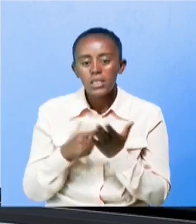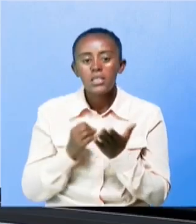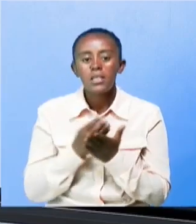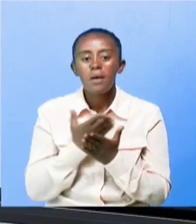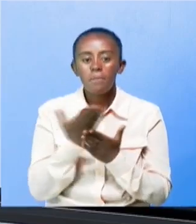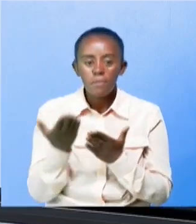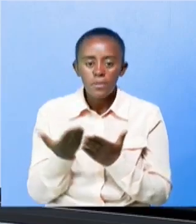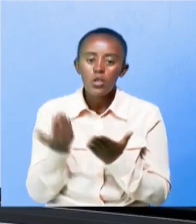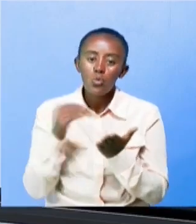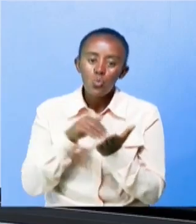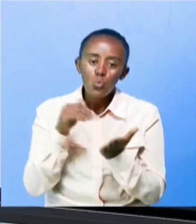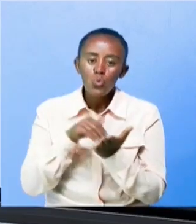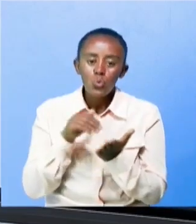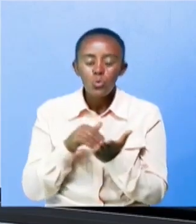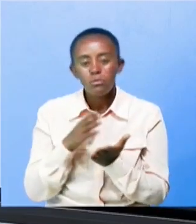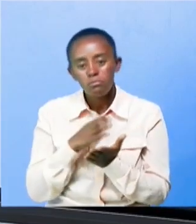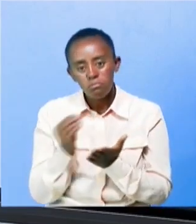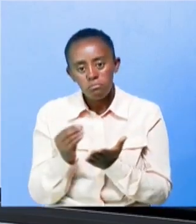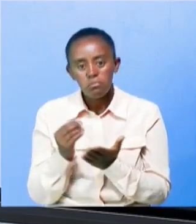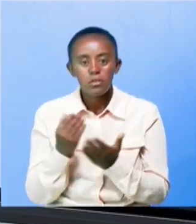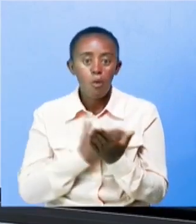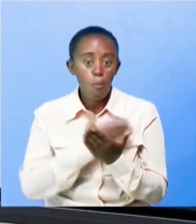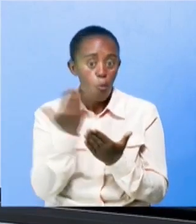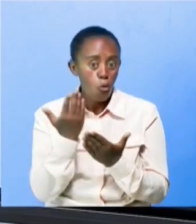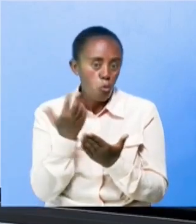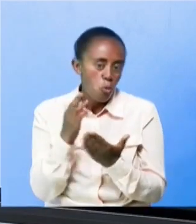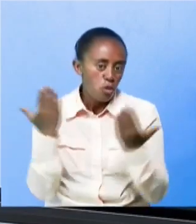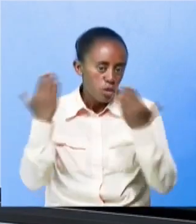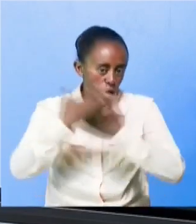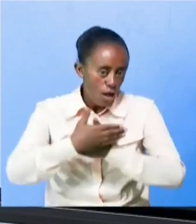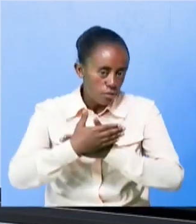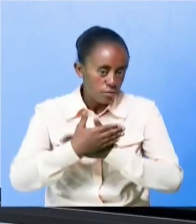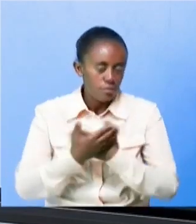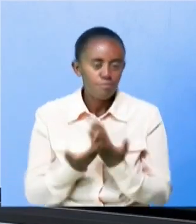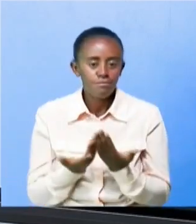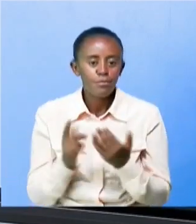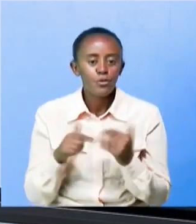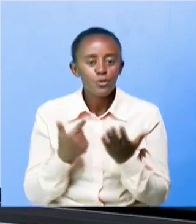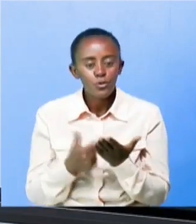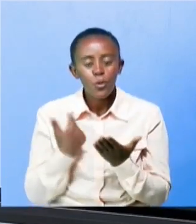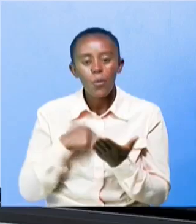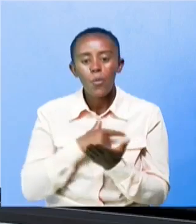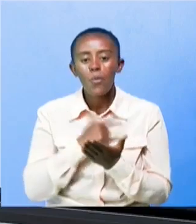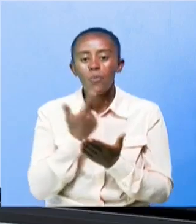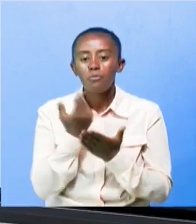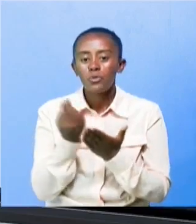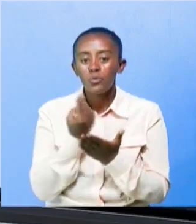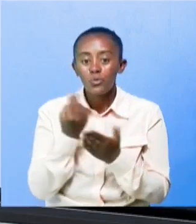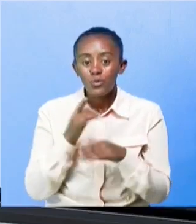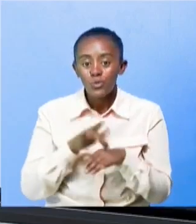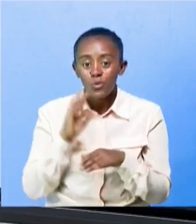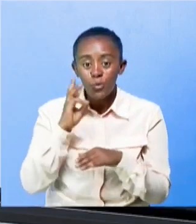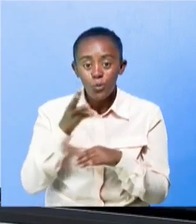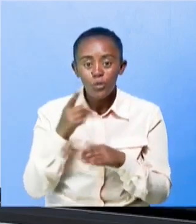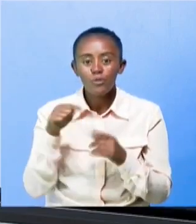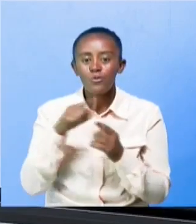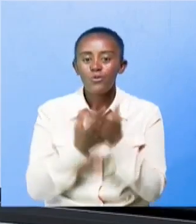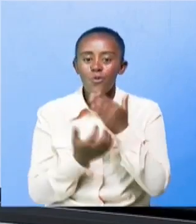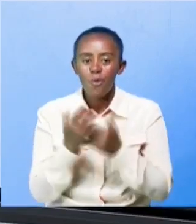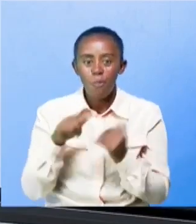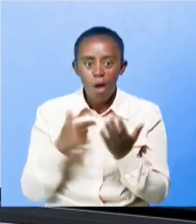do routinely in the mornings or at night. So we use will to talk